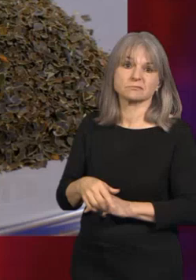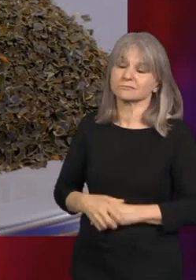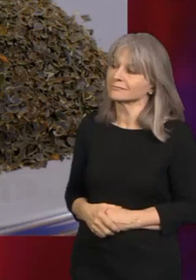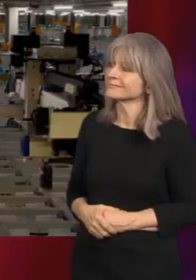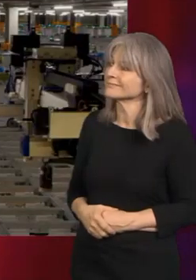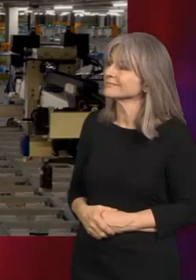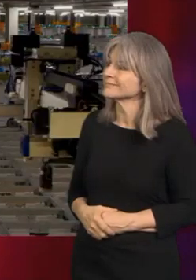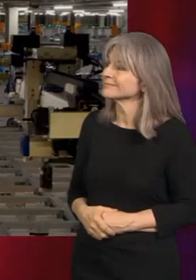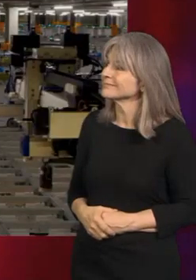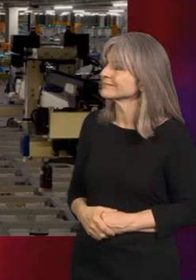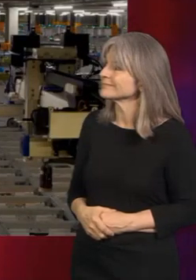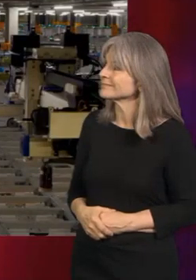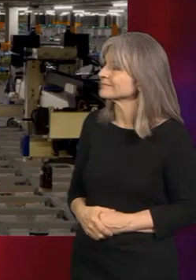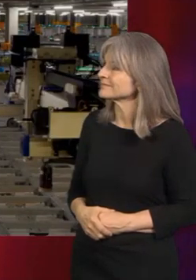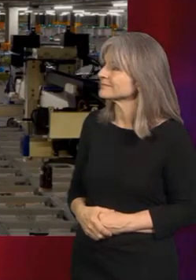A robotic warehouse.